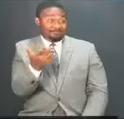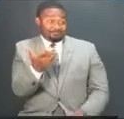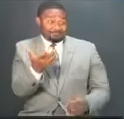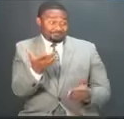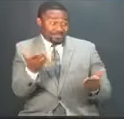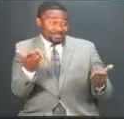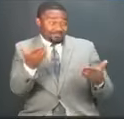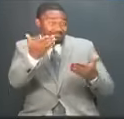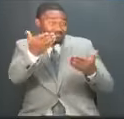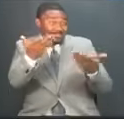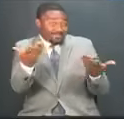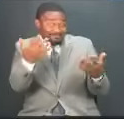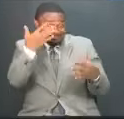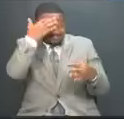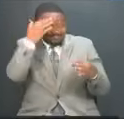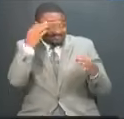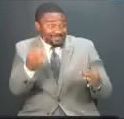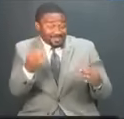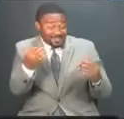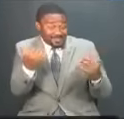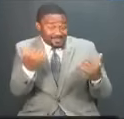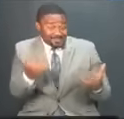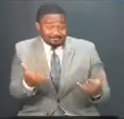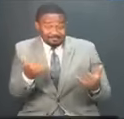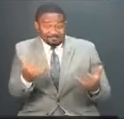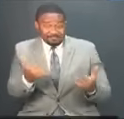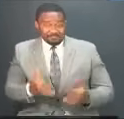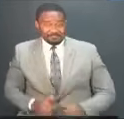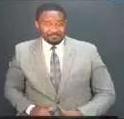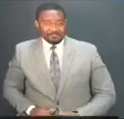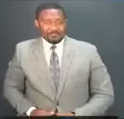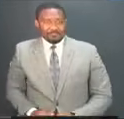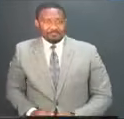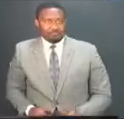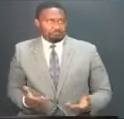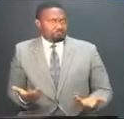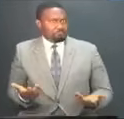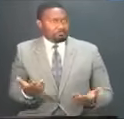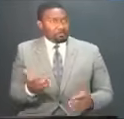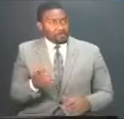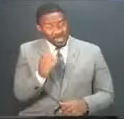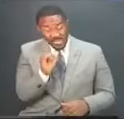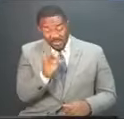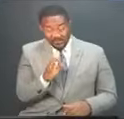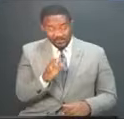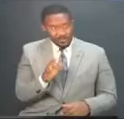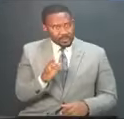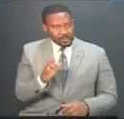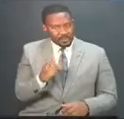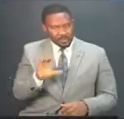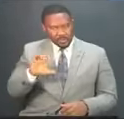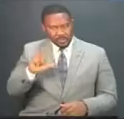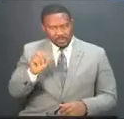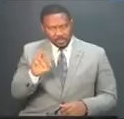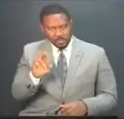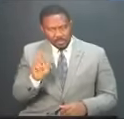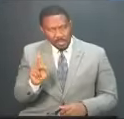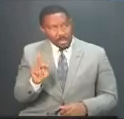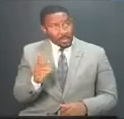rule on here today is whether the clerk erred